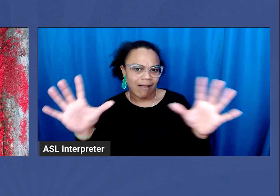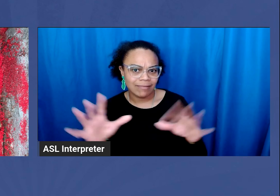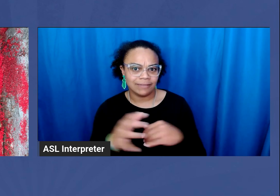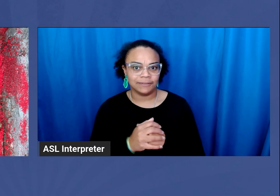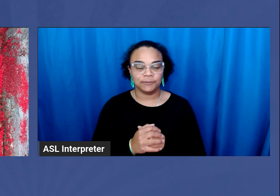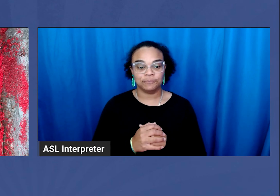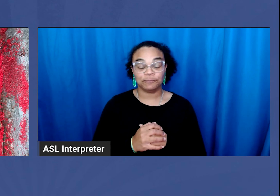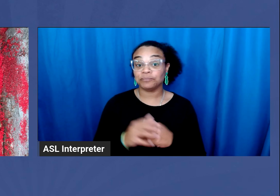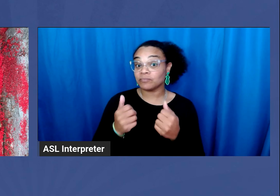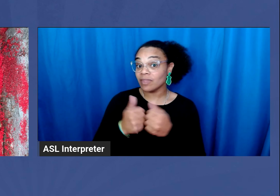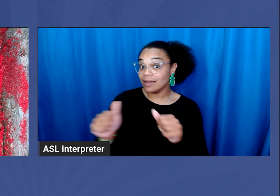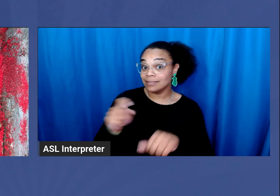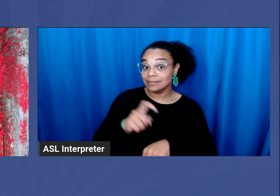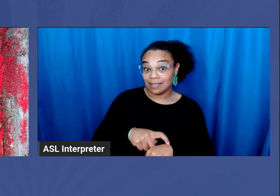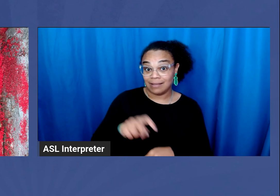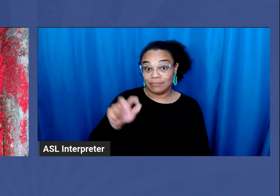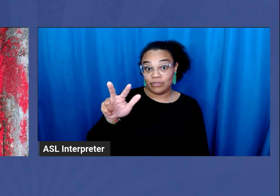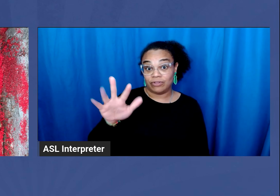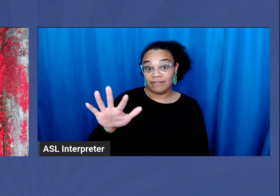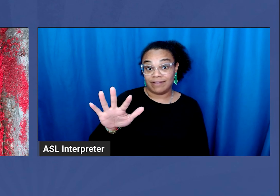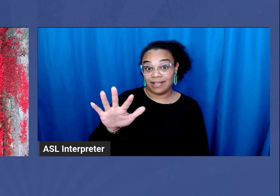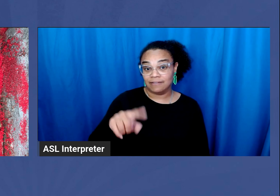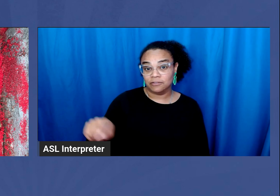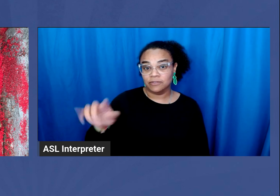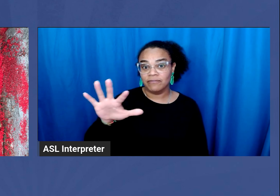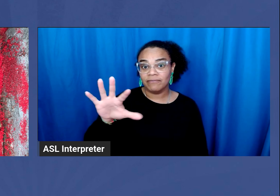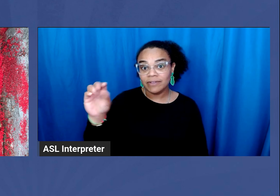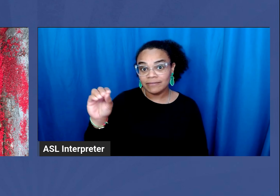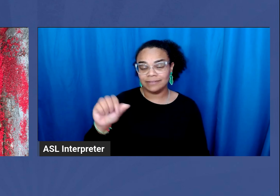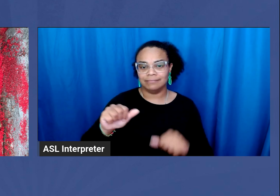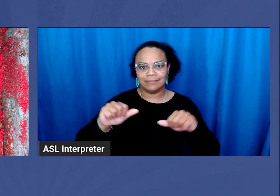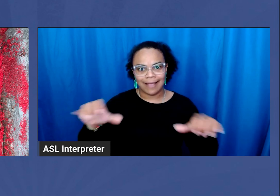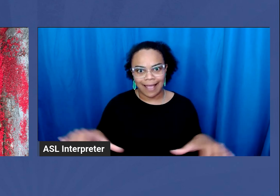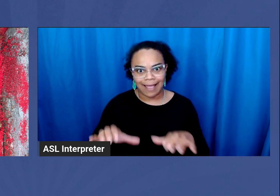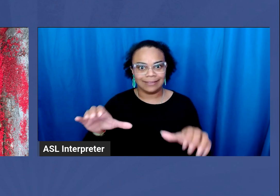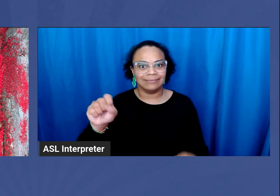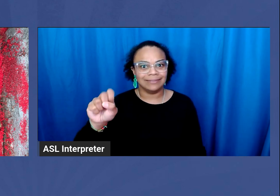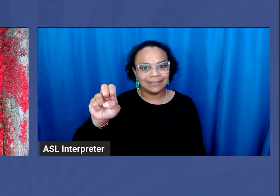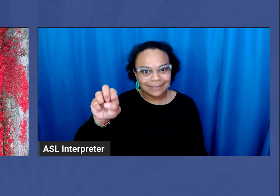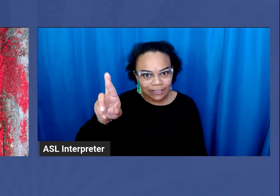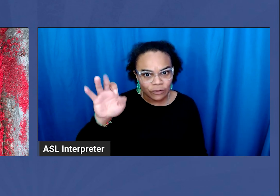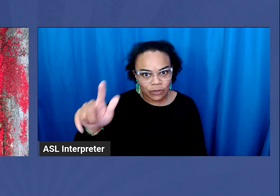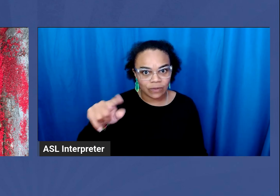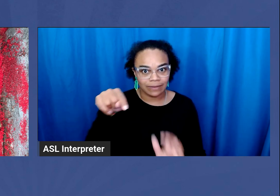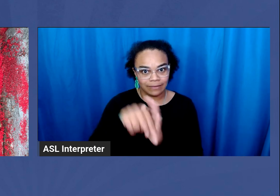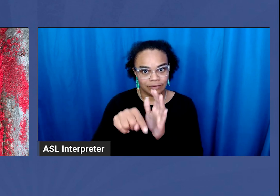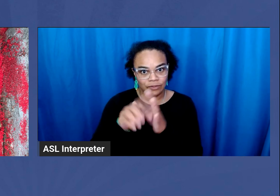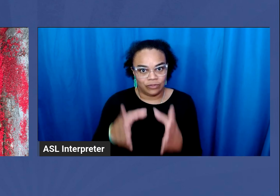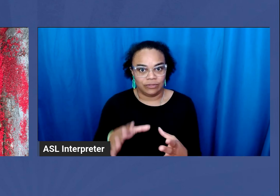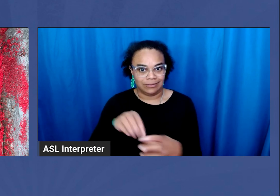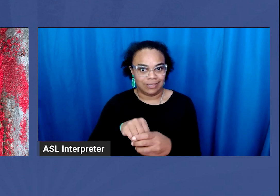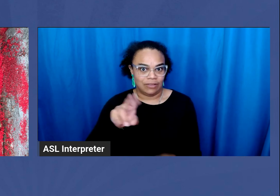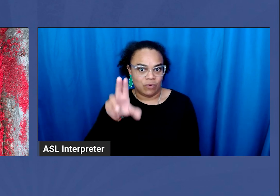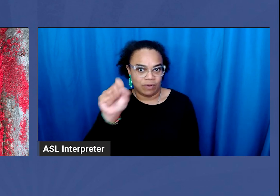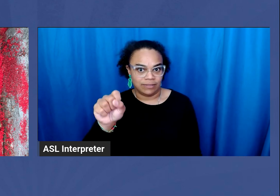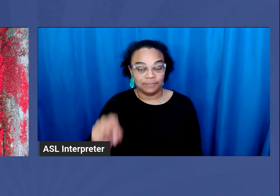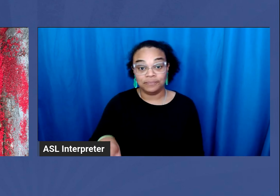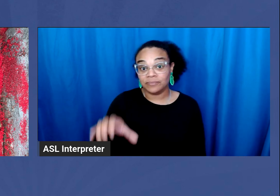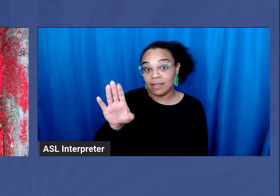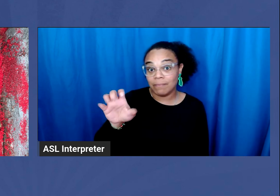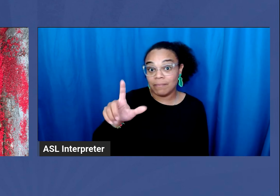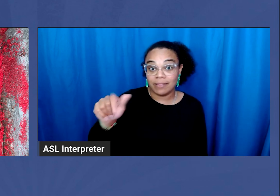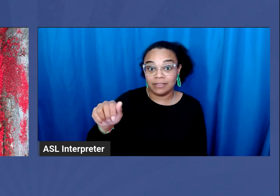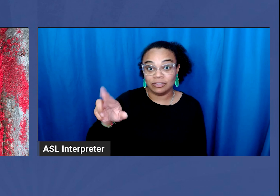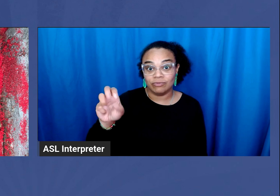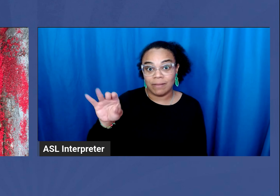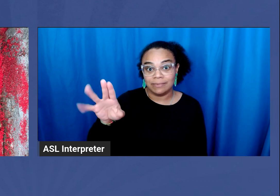At any given time, there are 35 to 50 active serial killers in the US. Bella Robinson of